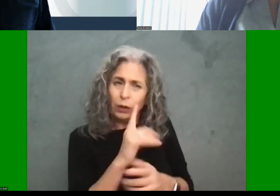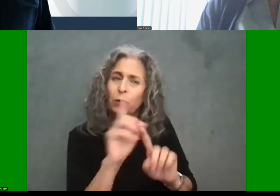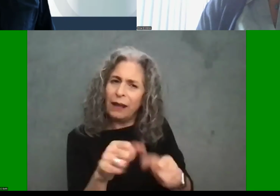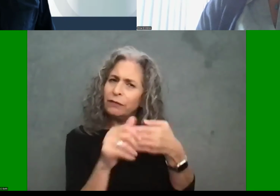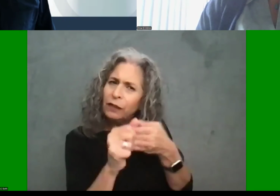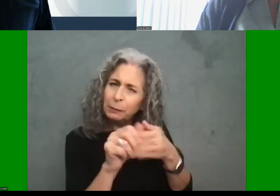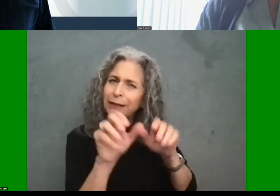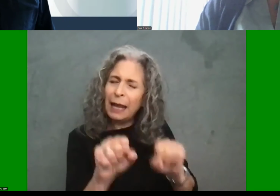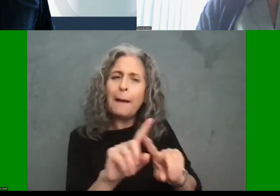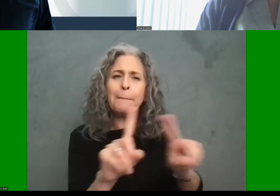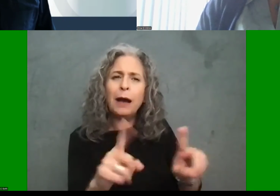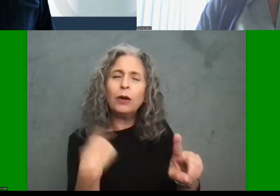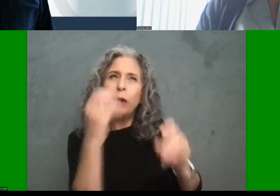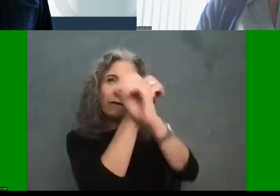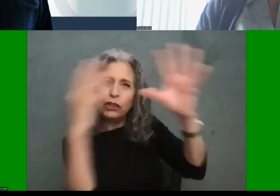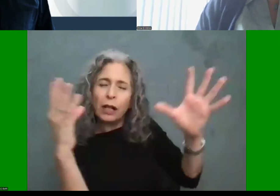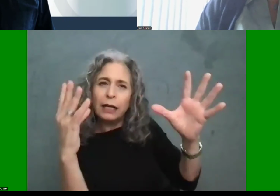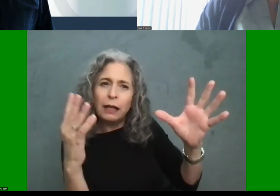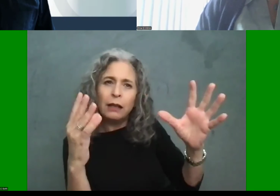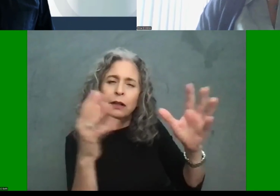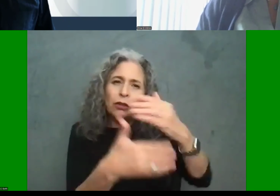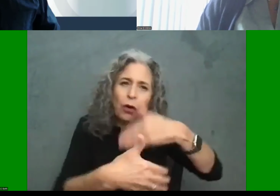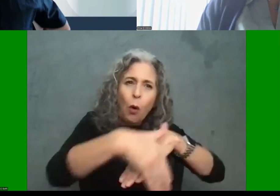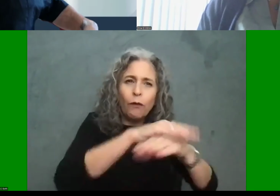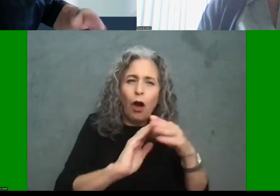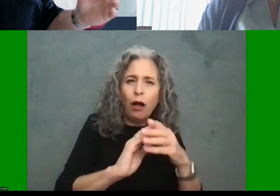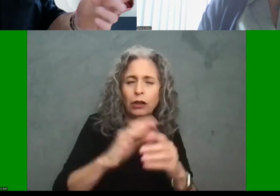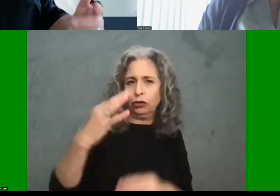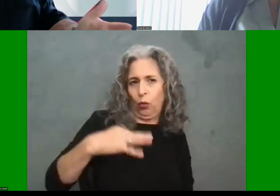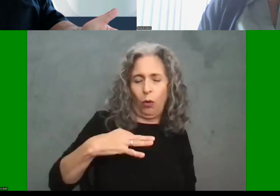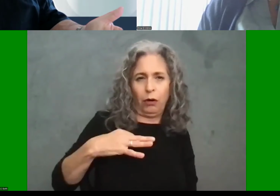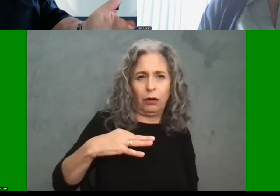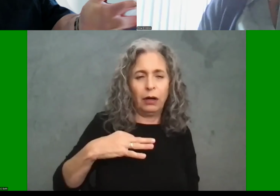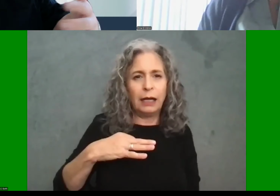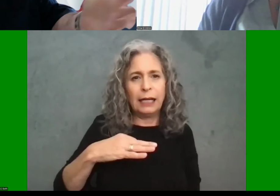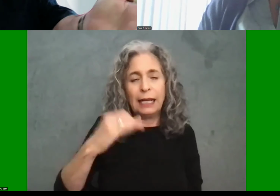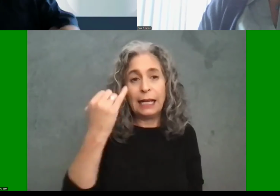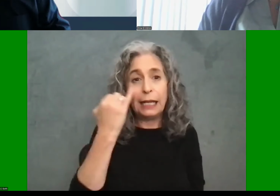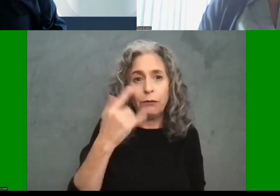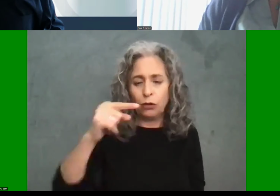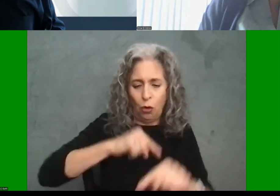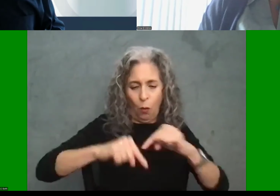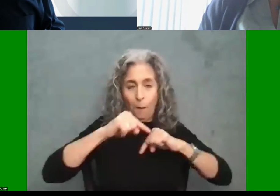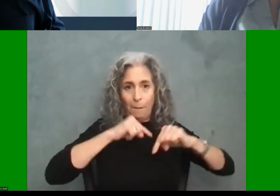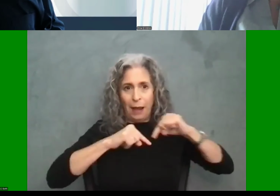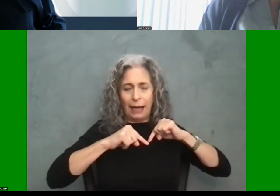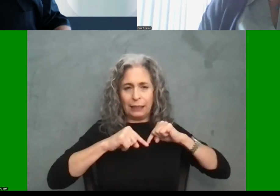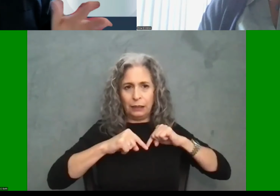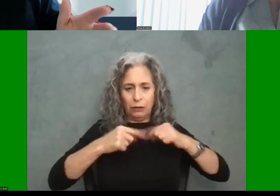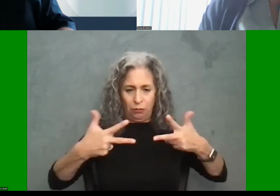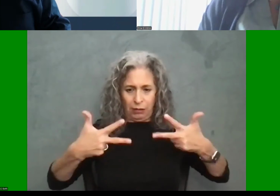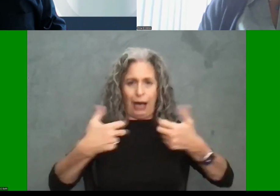um, that there's an overall score, right? So if we go back to the car crash